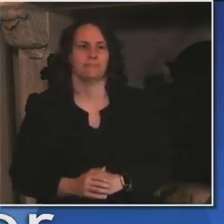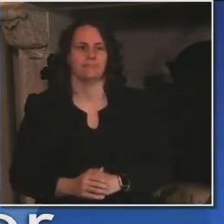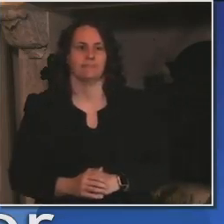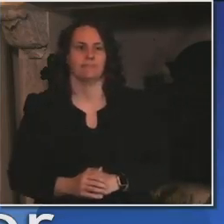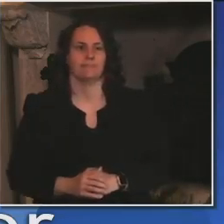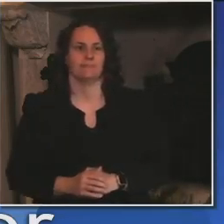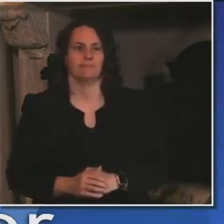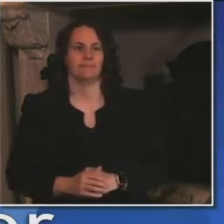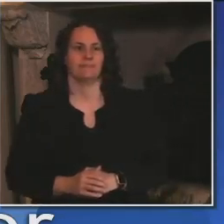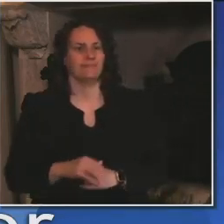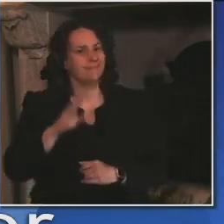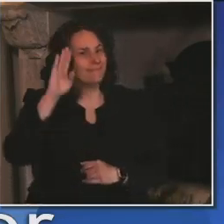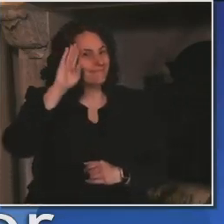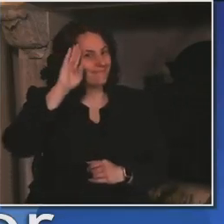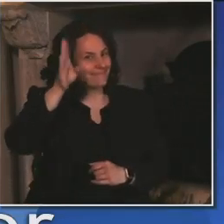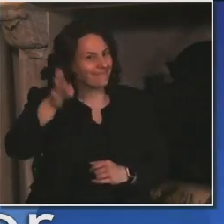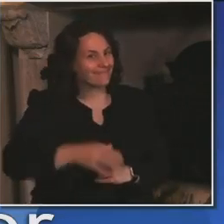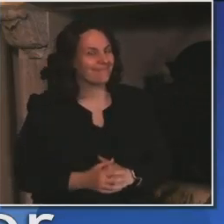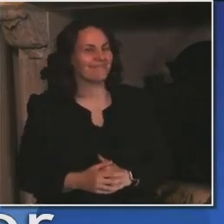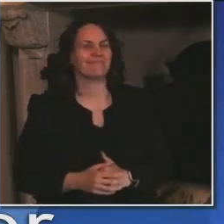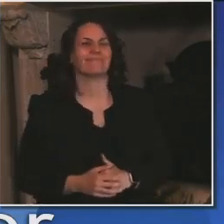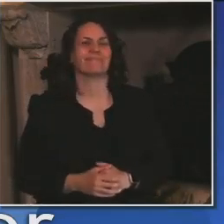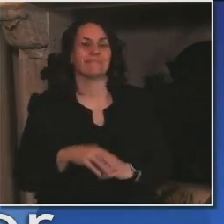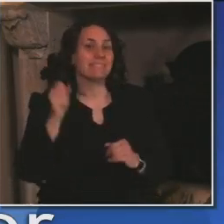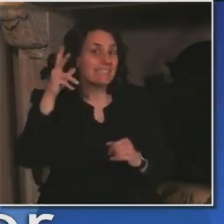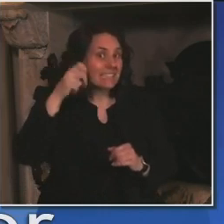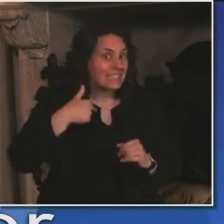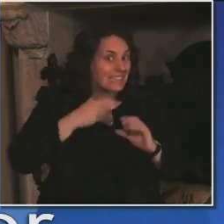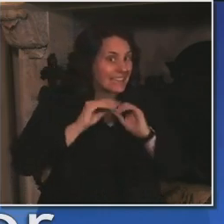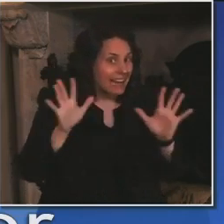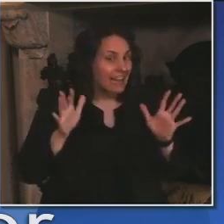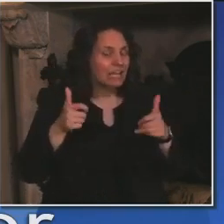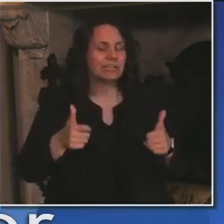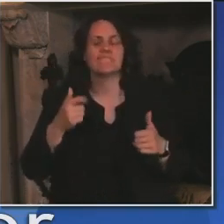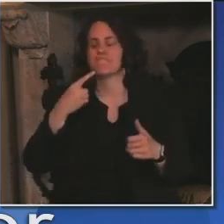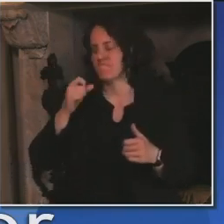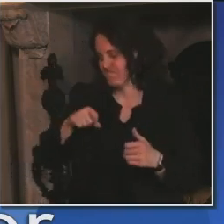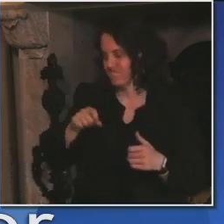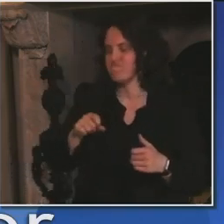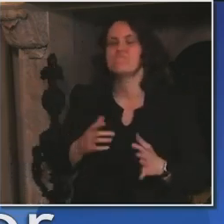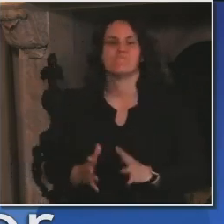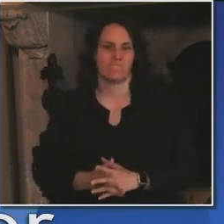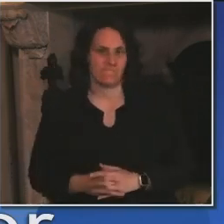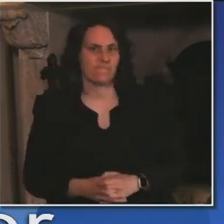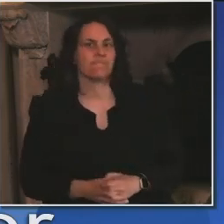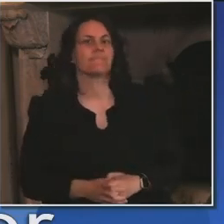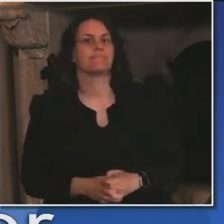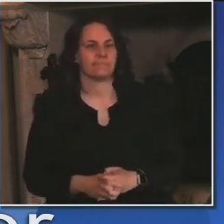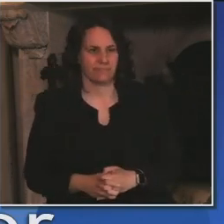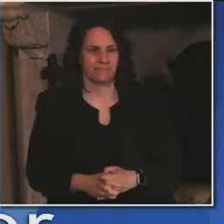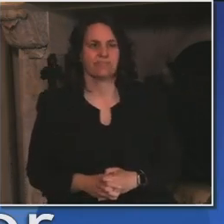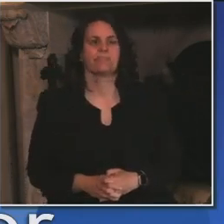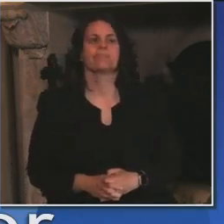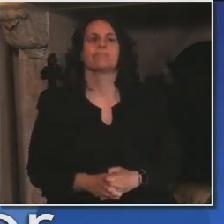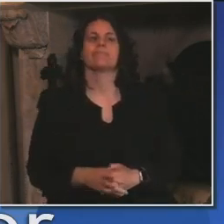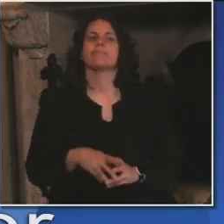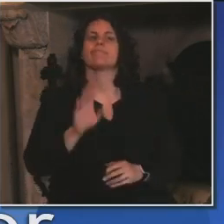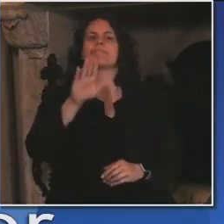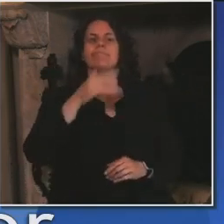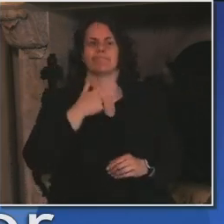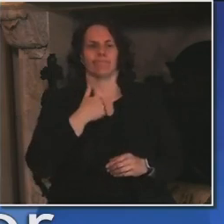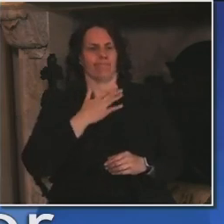Hey. Hey, can you hear me? Hey, yep. We can. Okay. My question has to do with